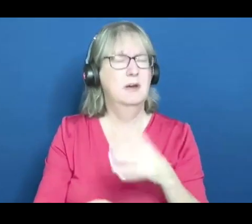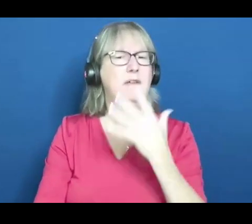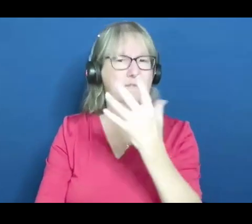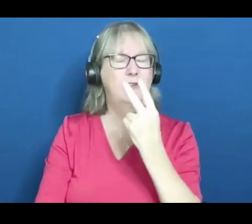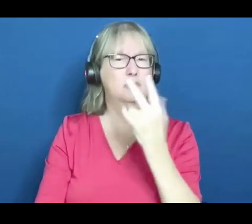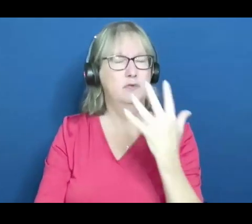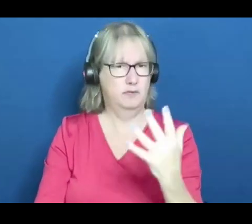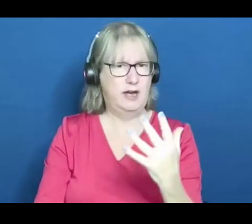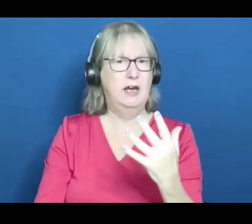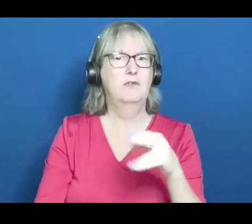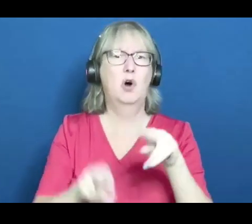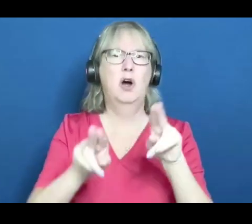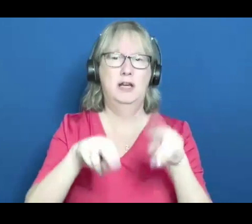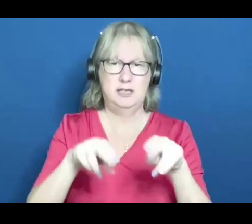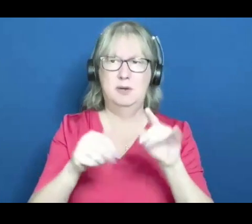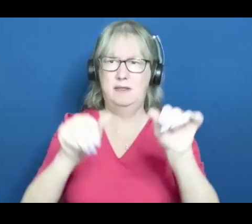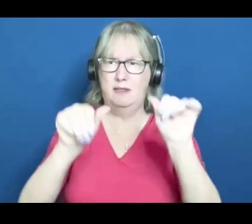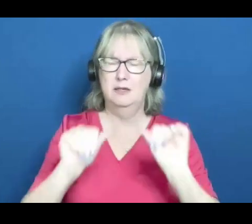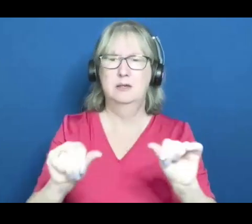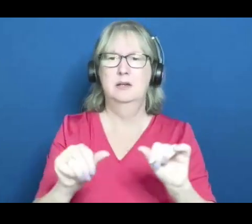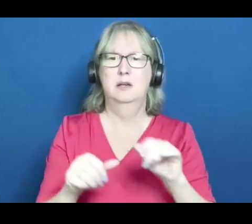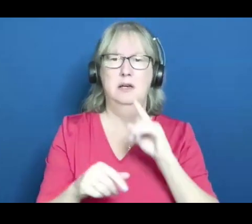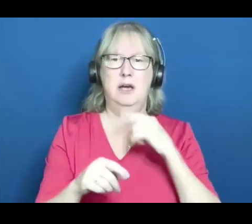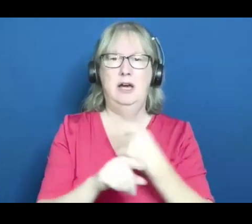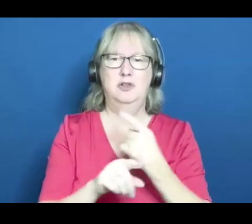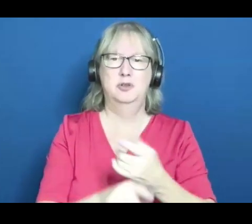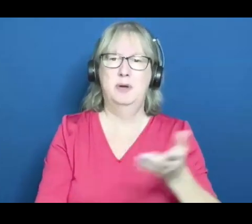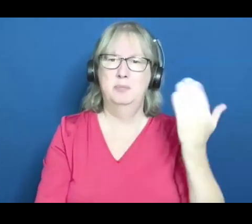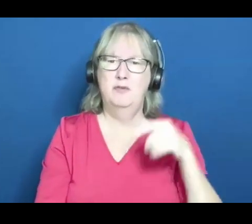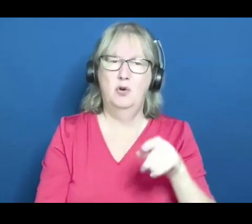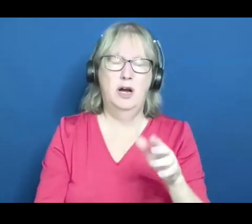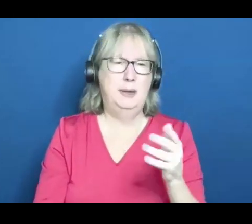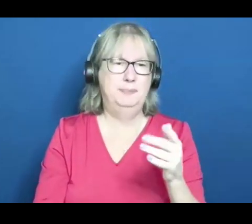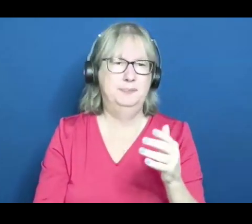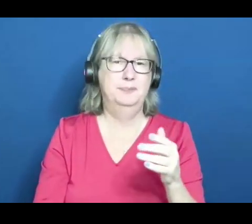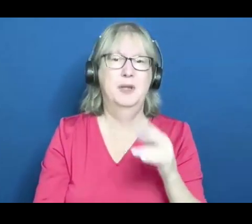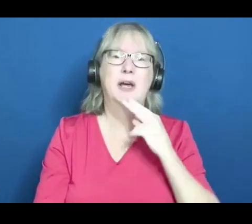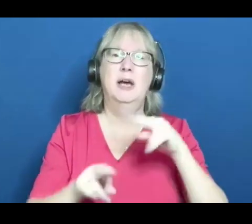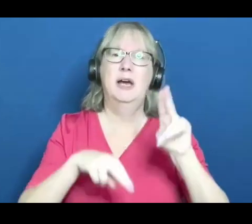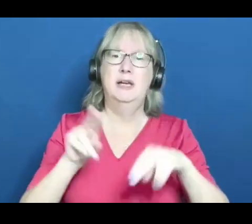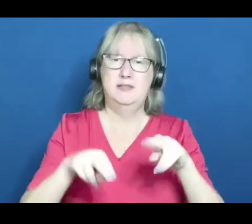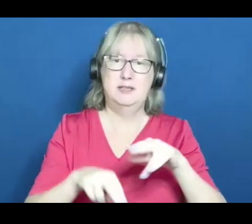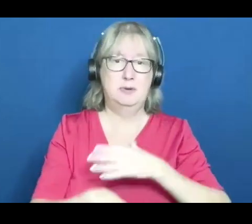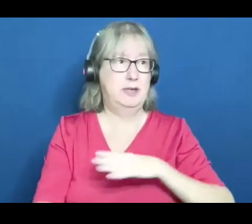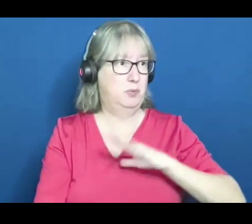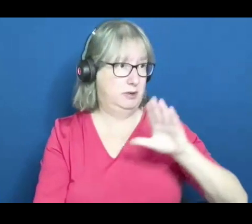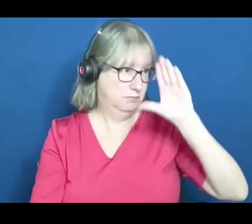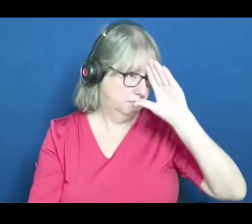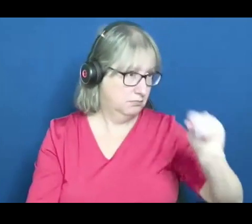and then what happens, like I mentioned in the slide earlier, after the assessment, we'll contact the individual,